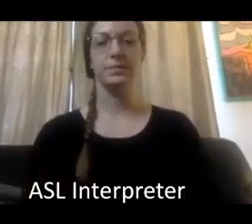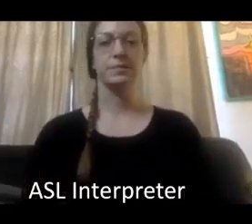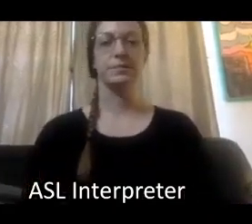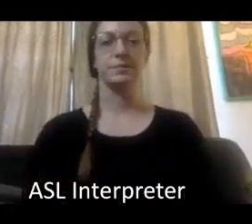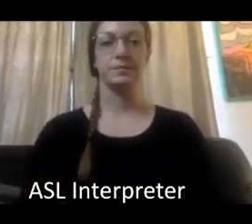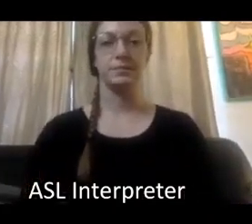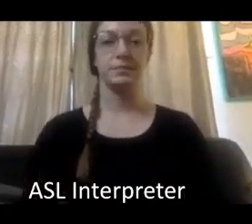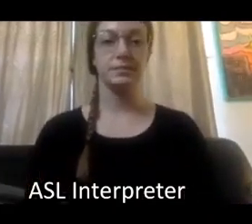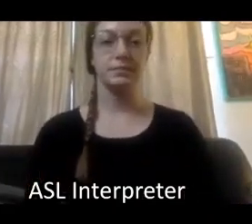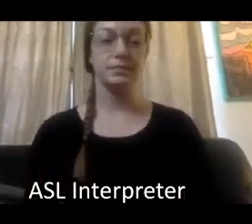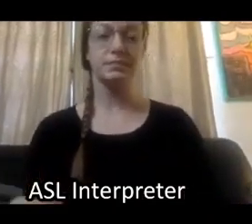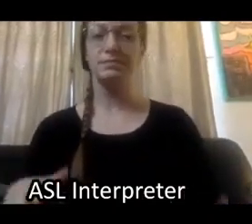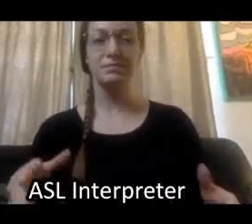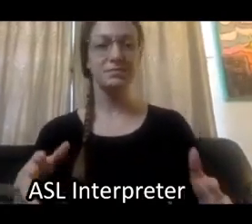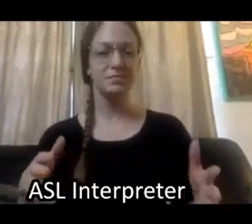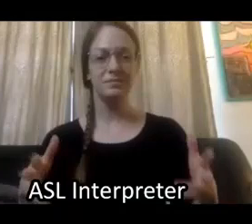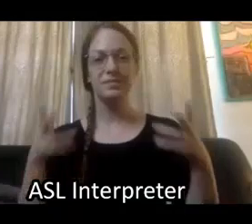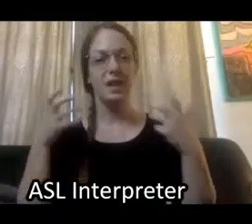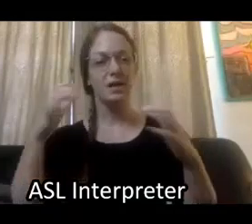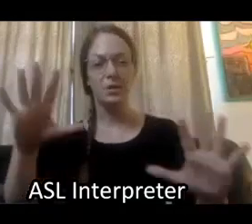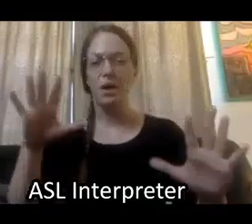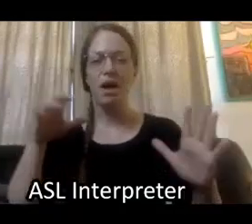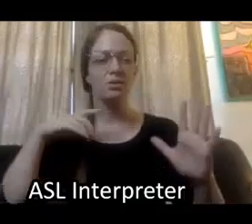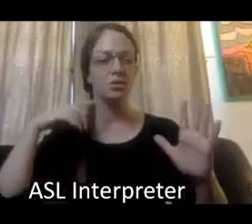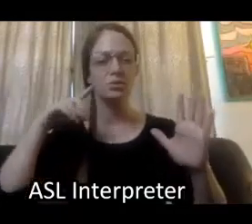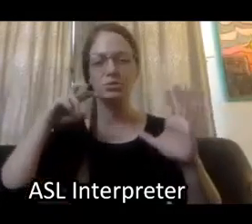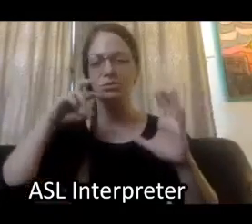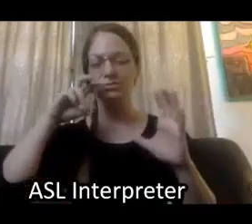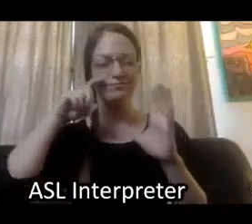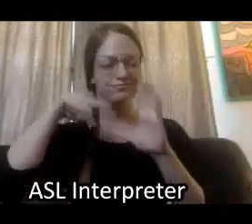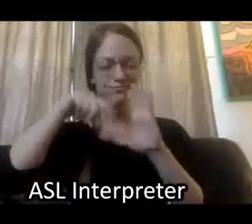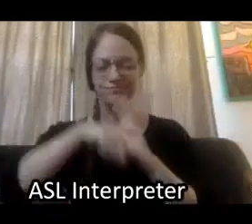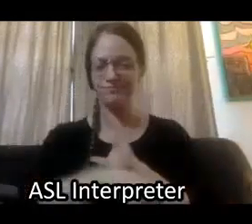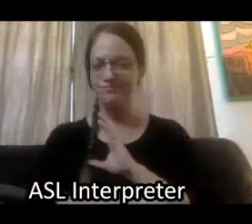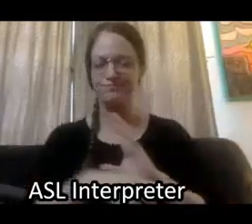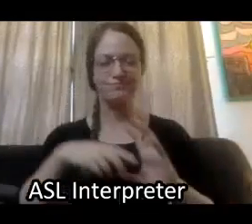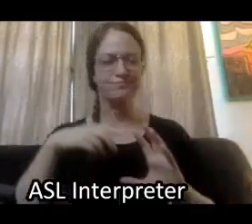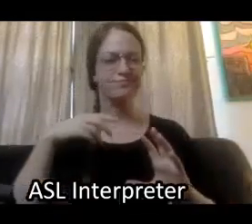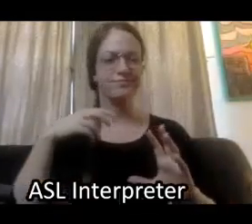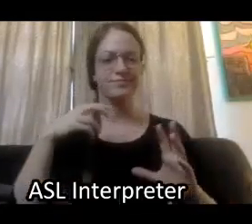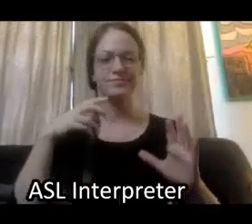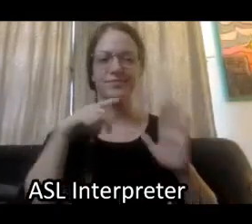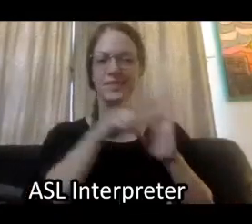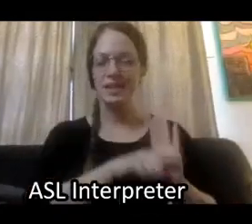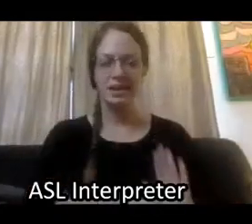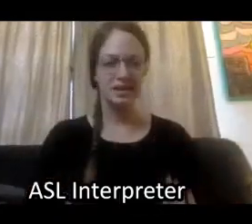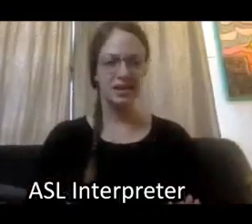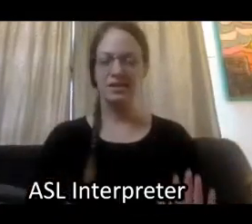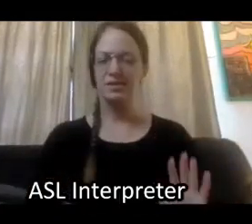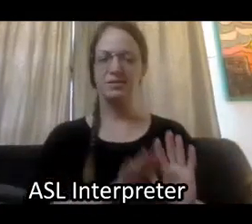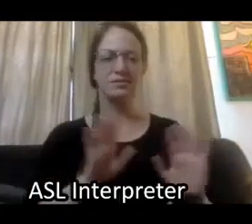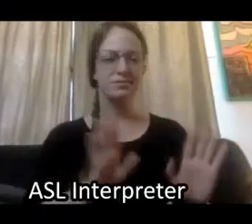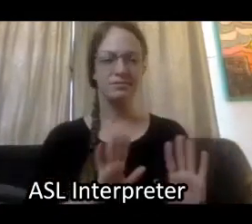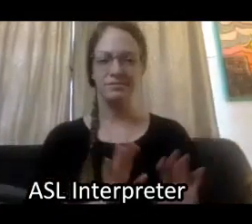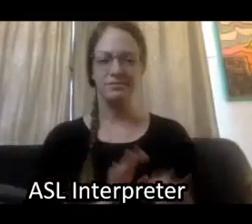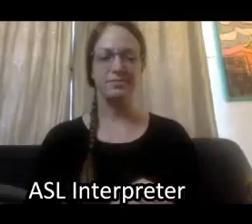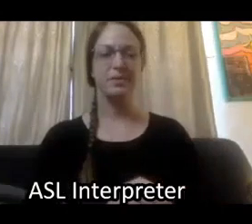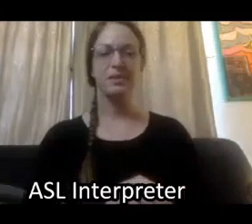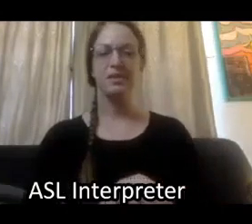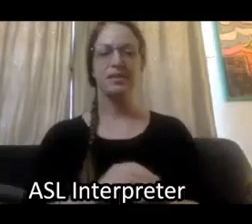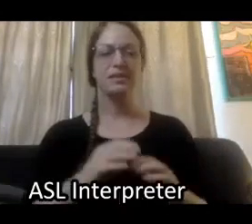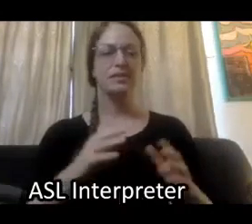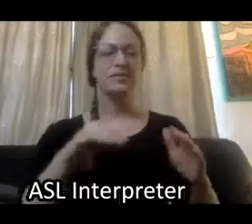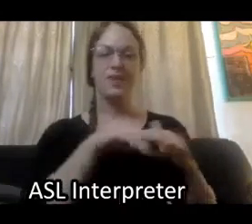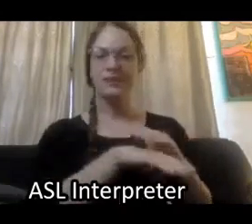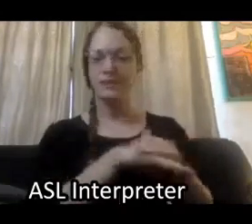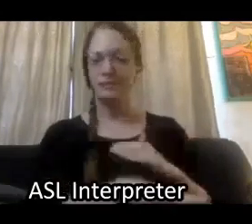I don't want to go too far down the rabbit hole of um, negative experiences that we've had with accessibility